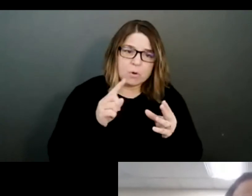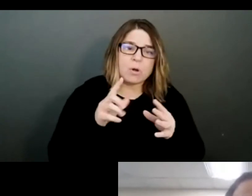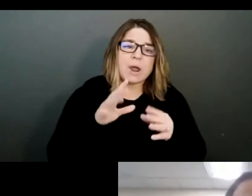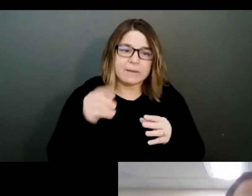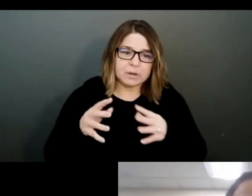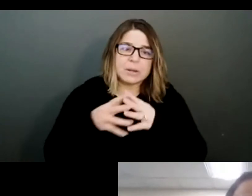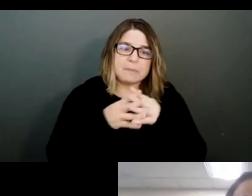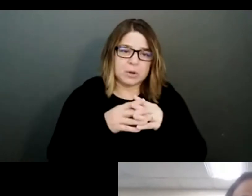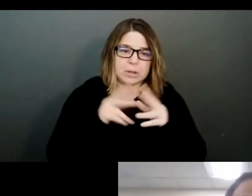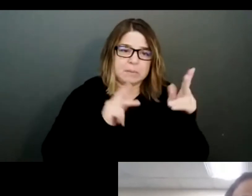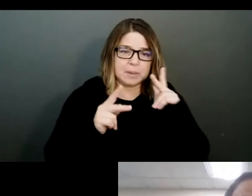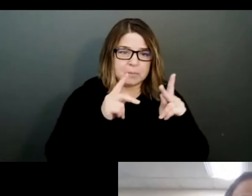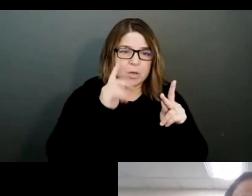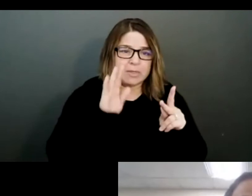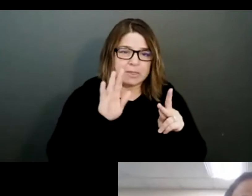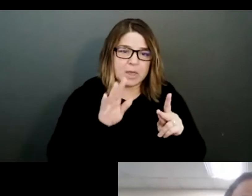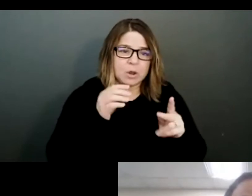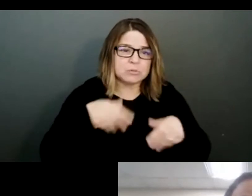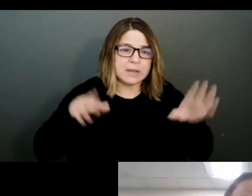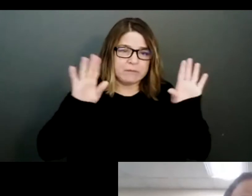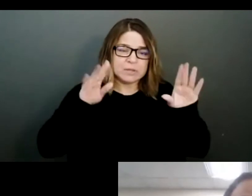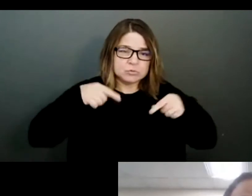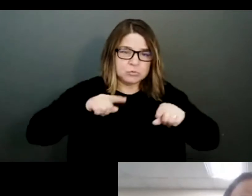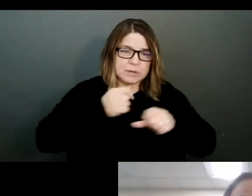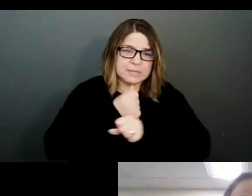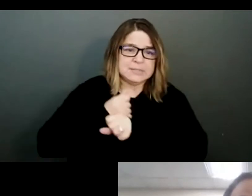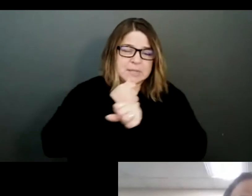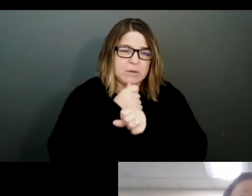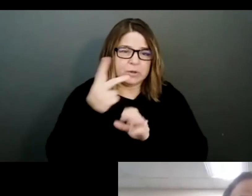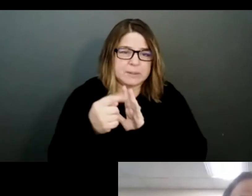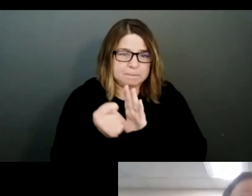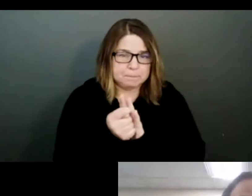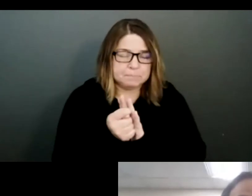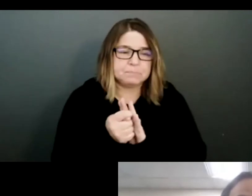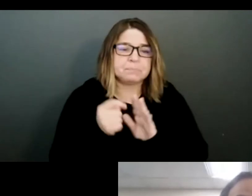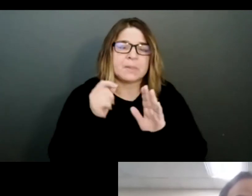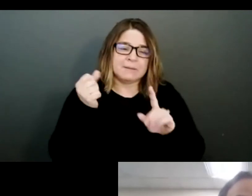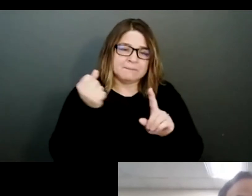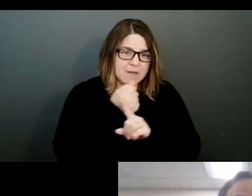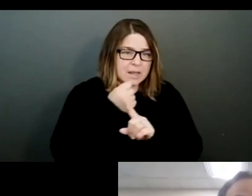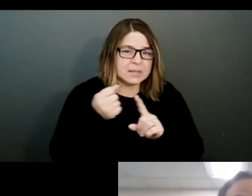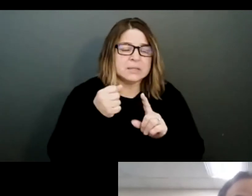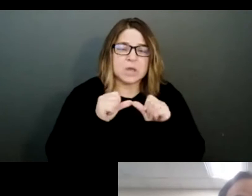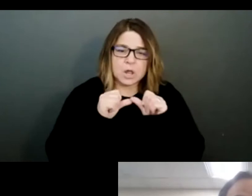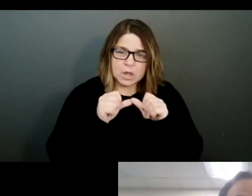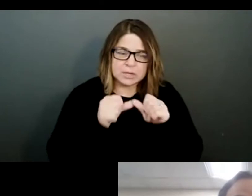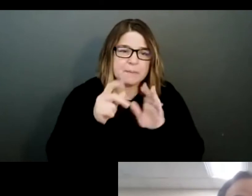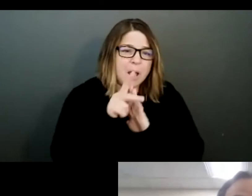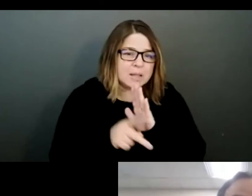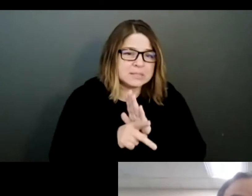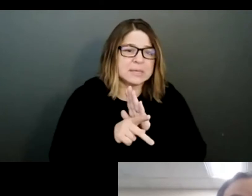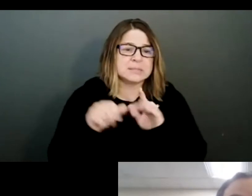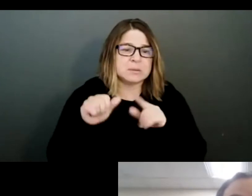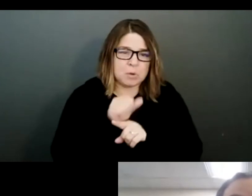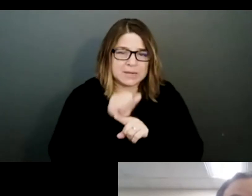during slavery, and recognize the enduring violence and long-standing inequitable policies and practices